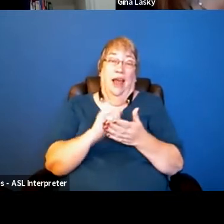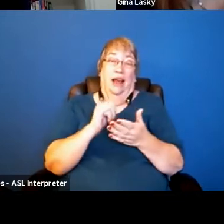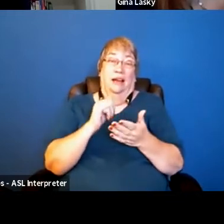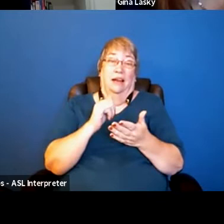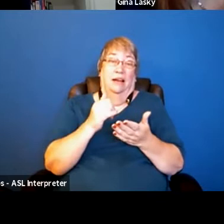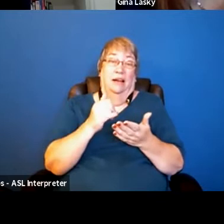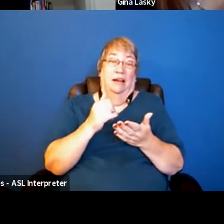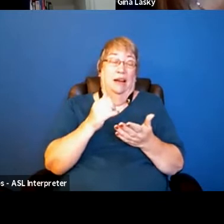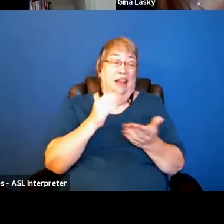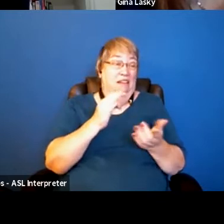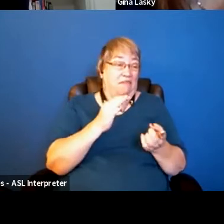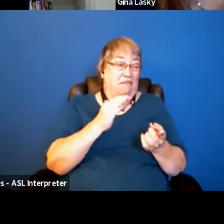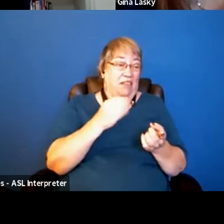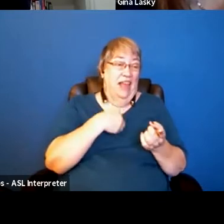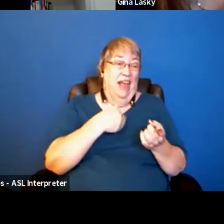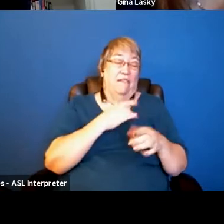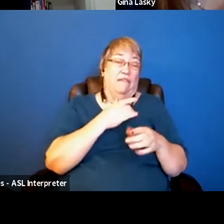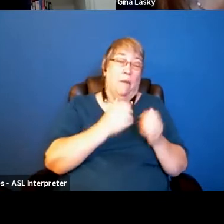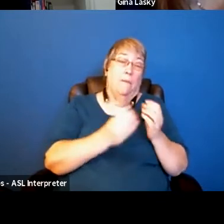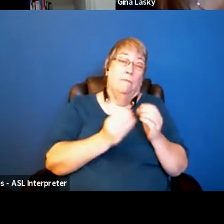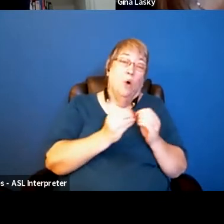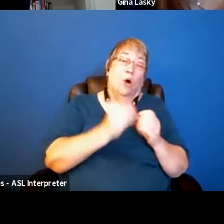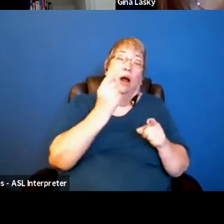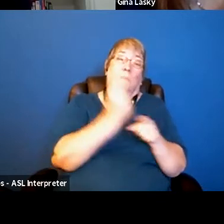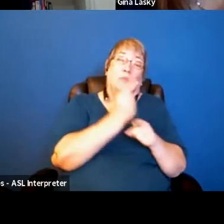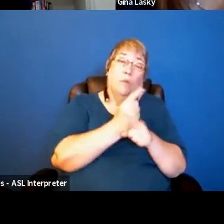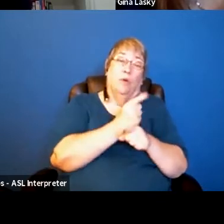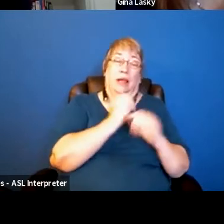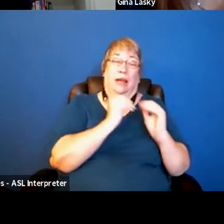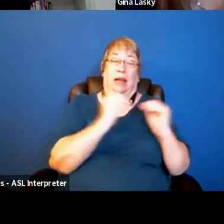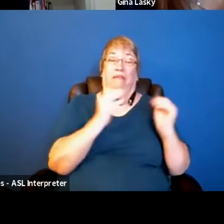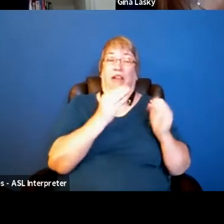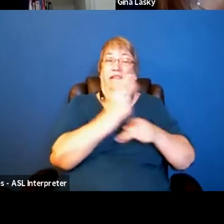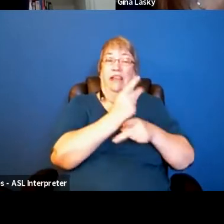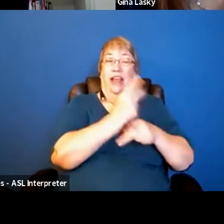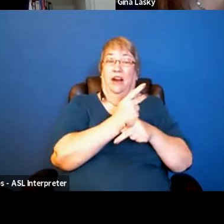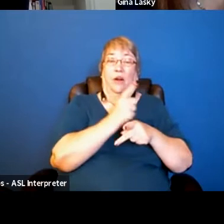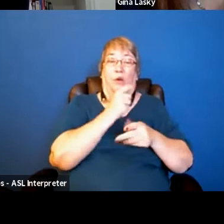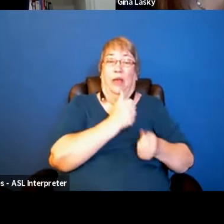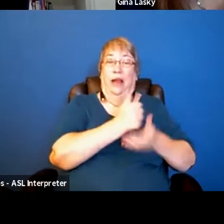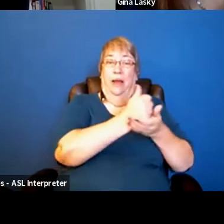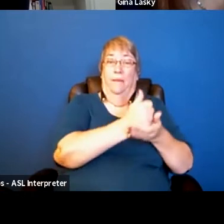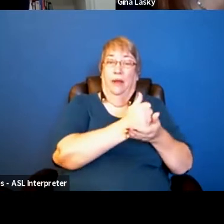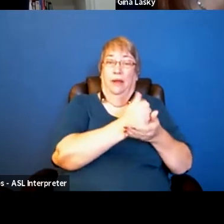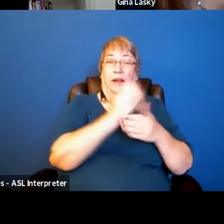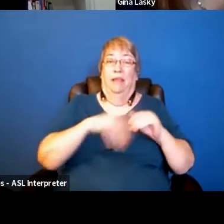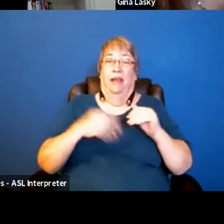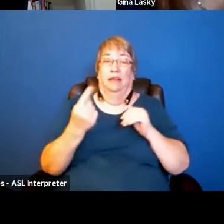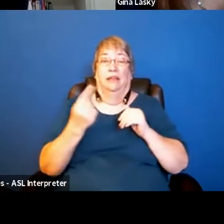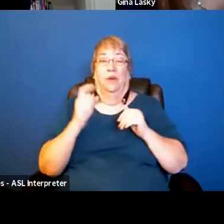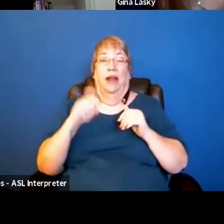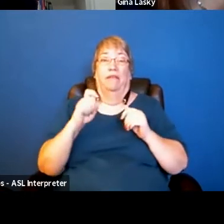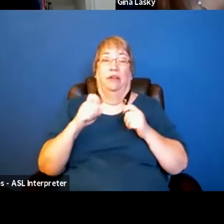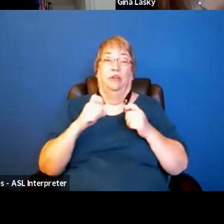perhaps appropriate or lower acuity levels of care that can intervene sooner than someone having to